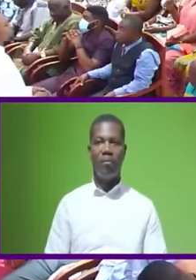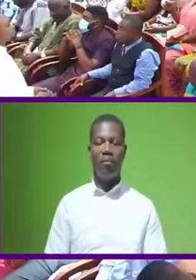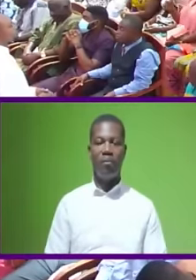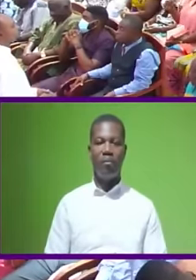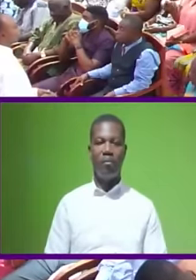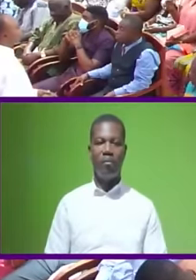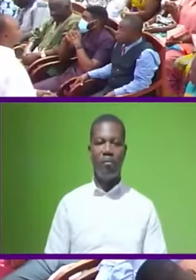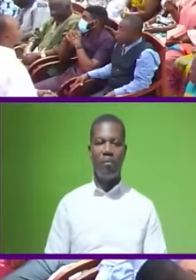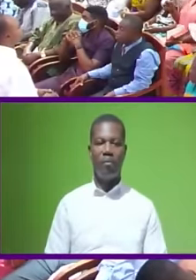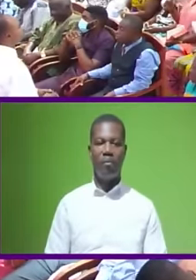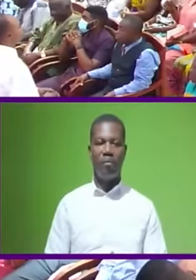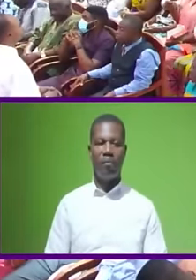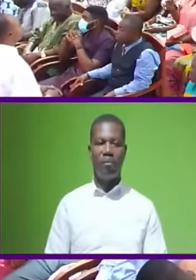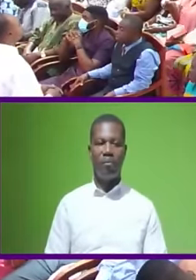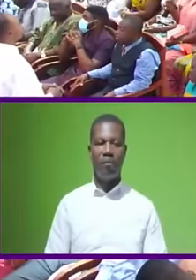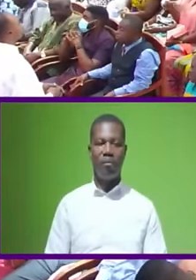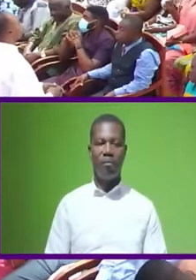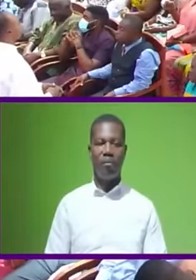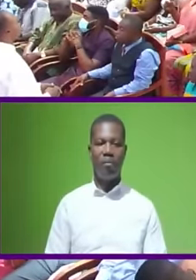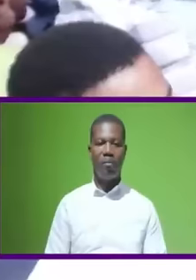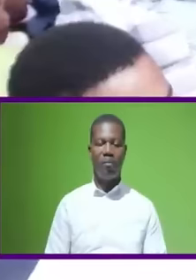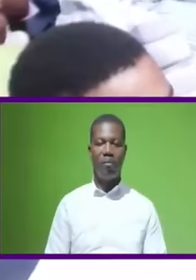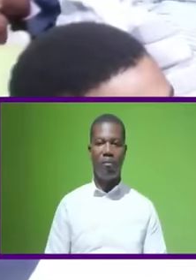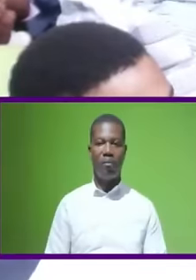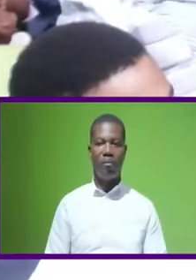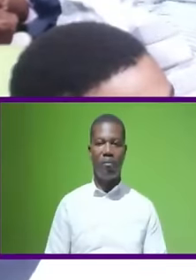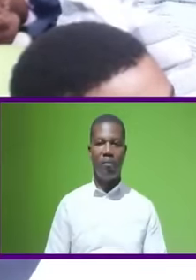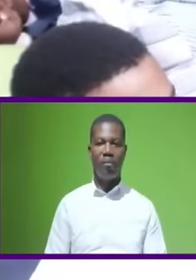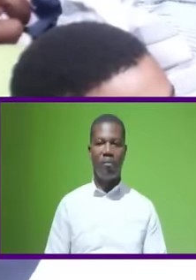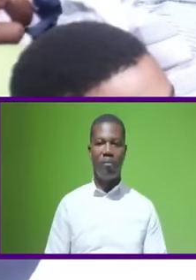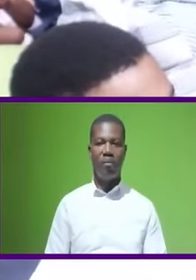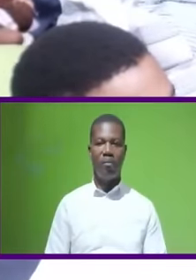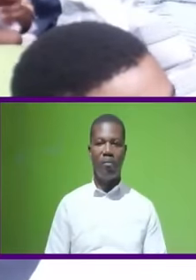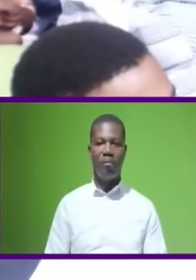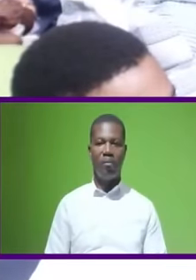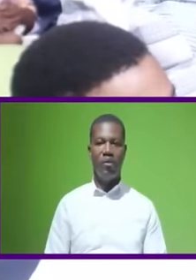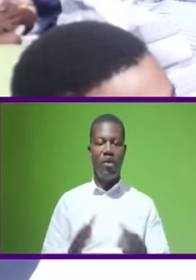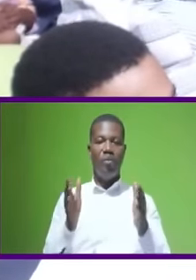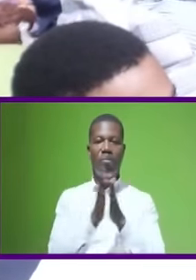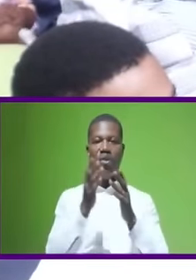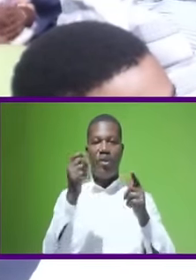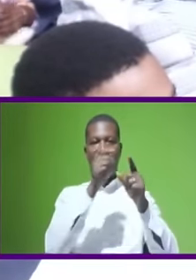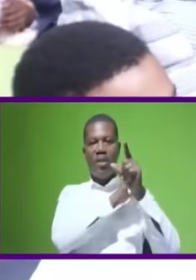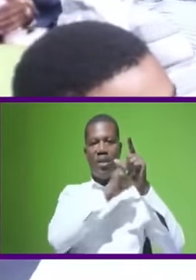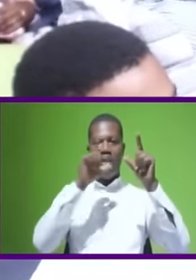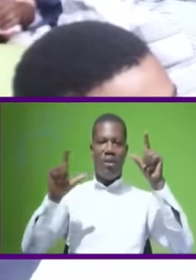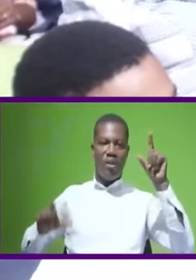the same hairstyle. This is a talent you've learned for that person. Praise the Lord.